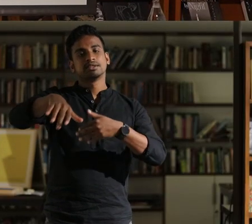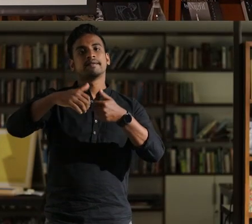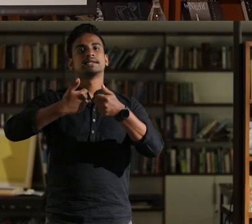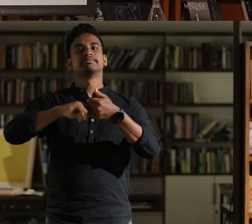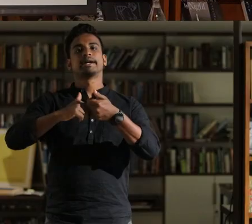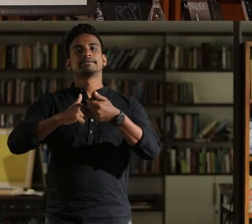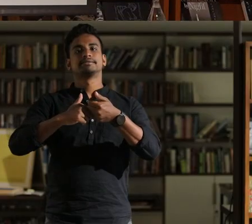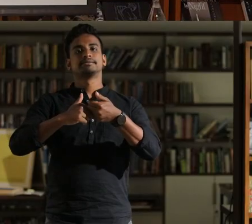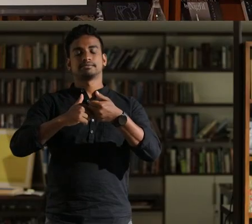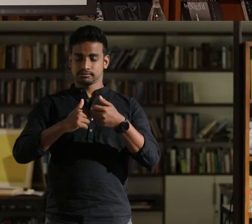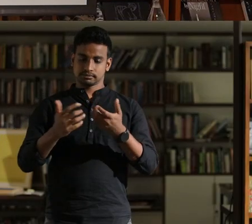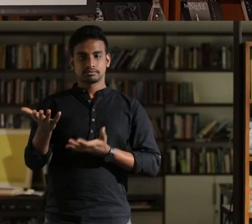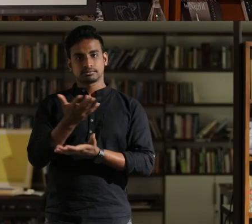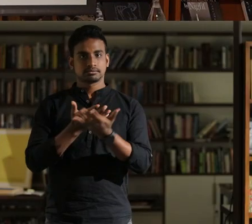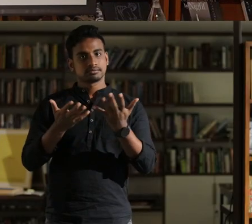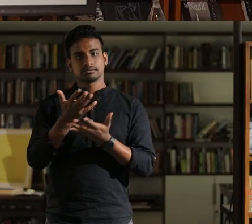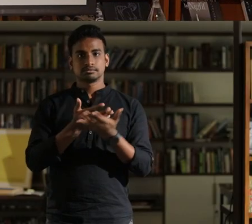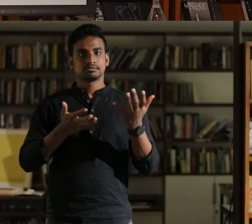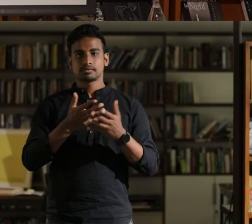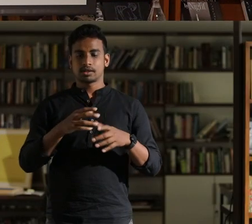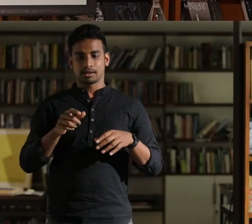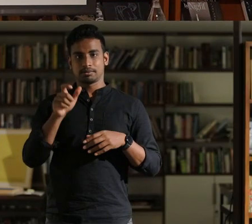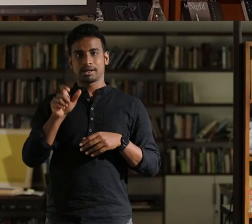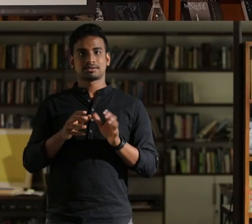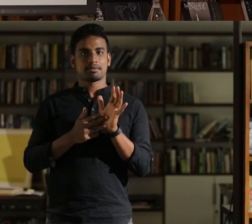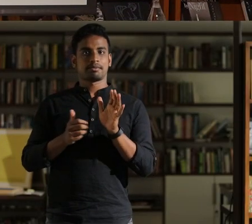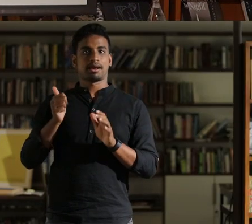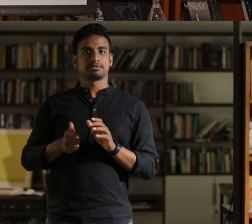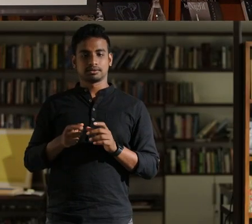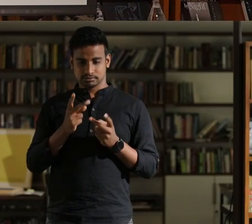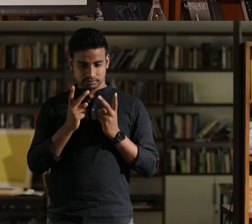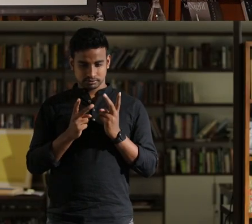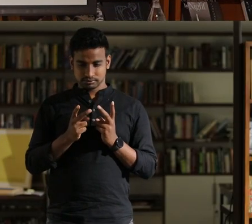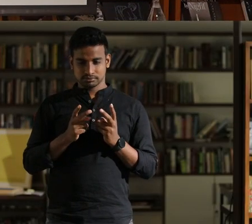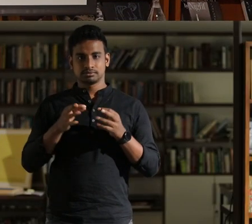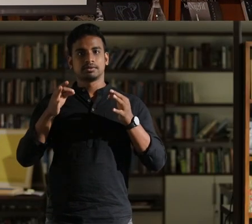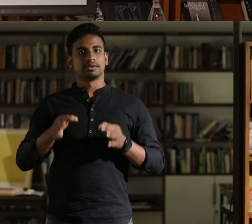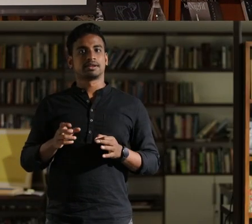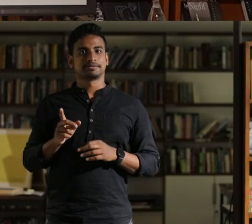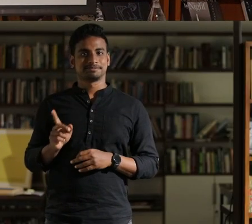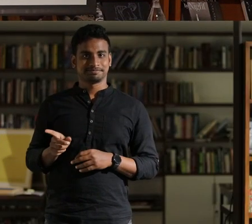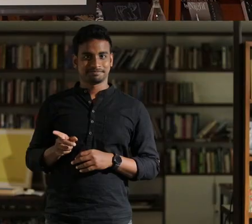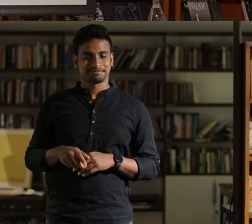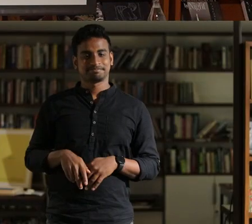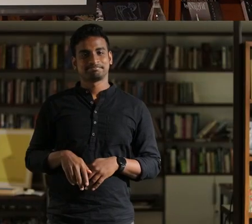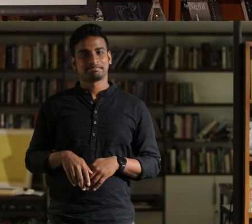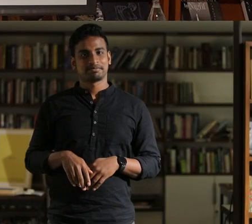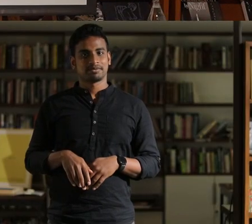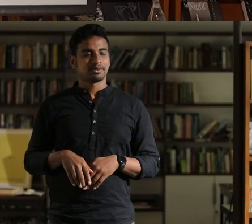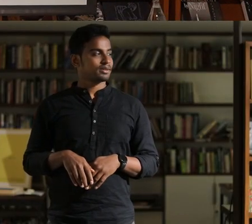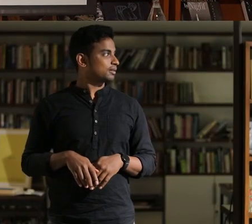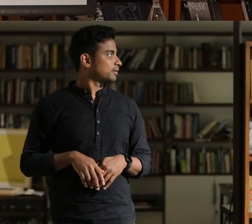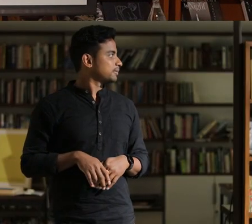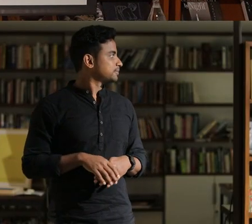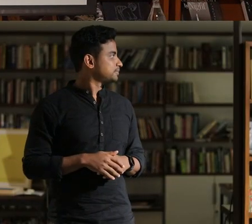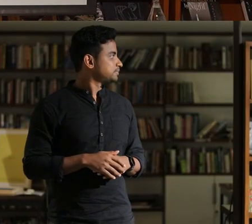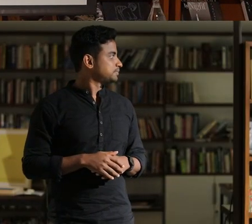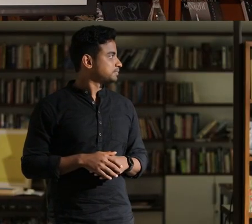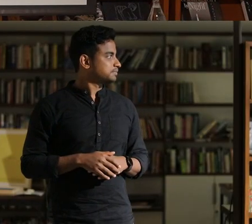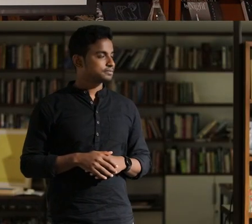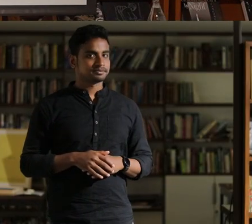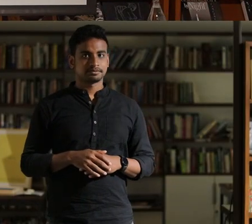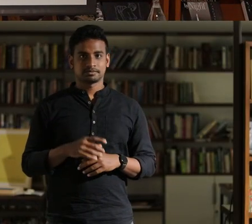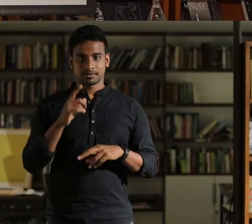there is a webmaster who can decide. And if it is accepted, then you are informed. Otherwise, you said, sorry, wrong